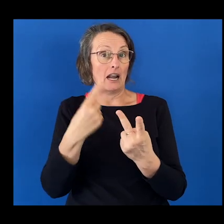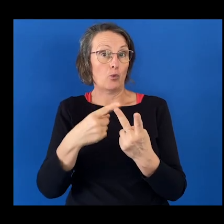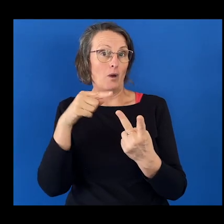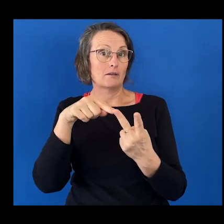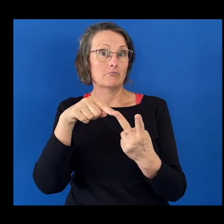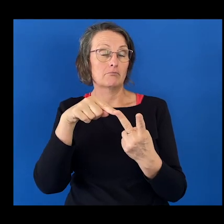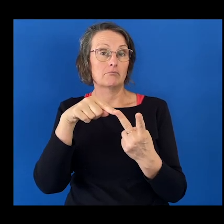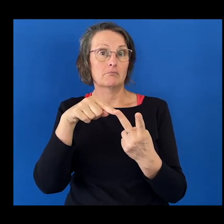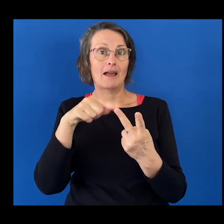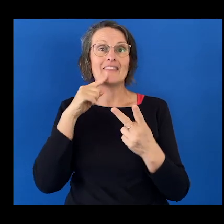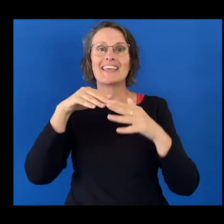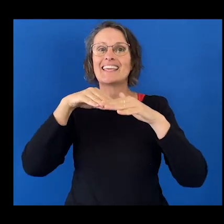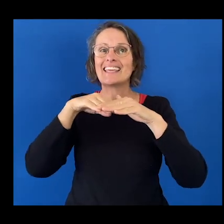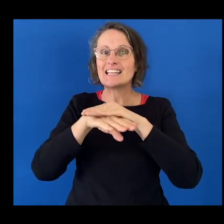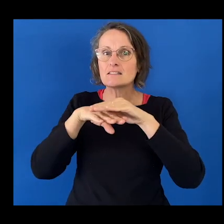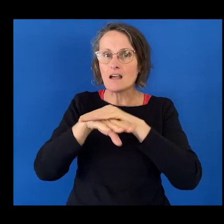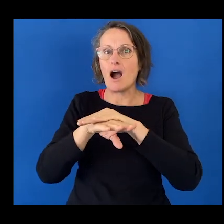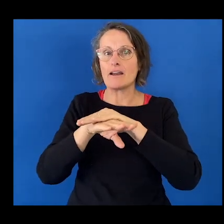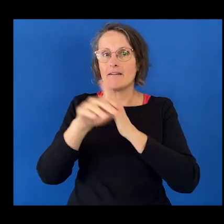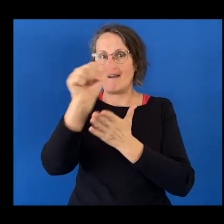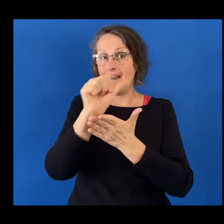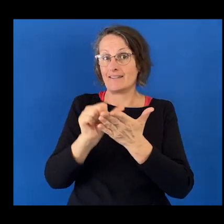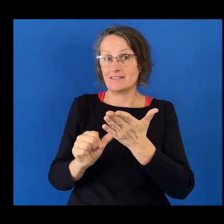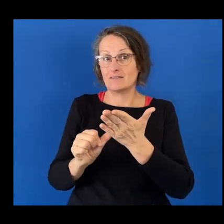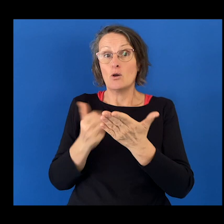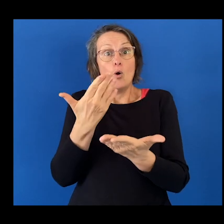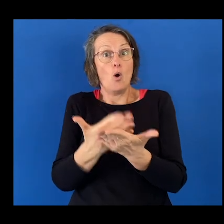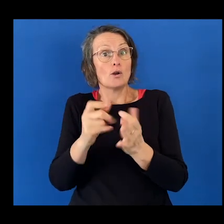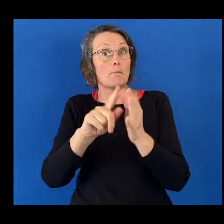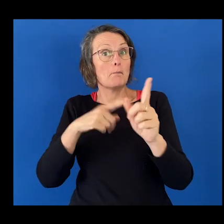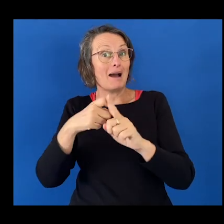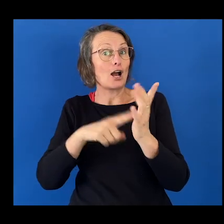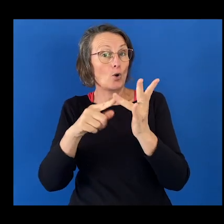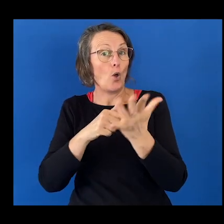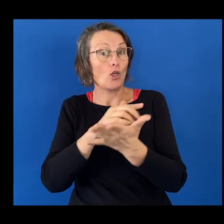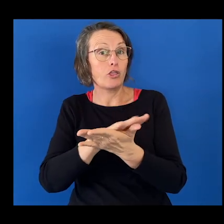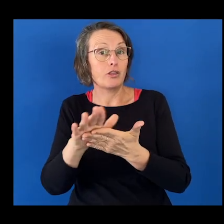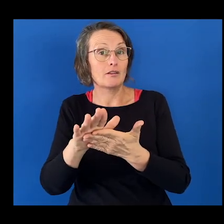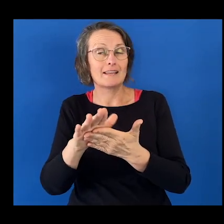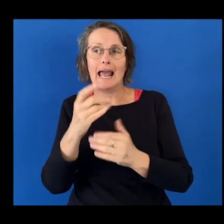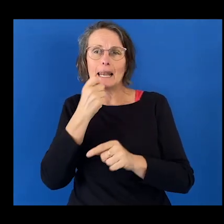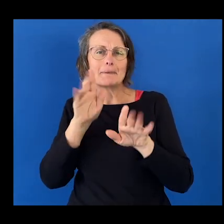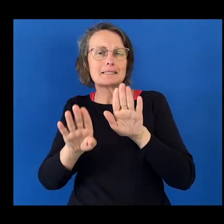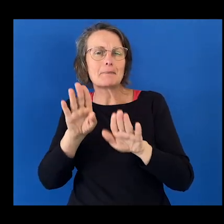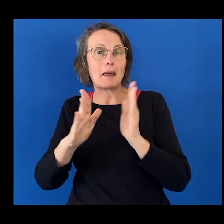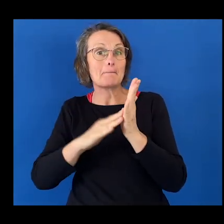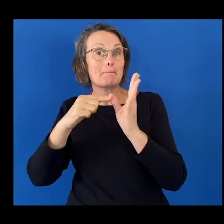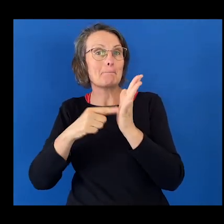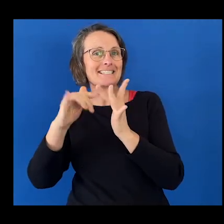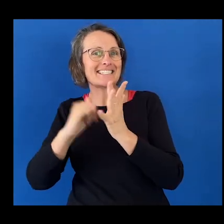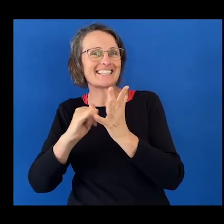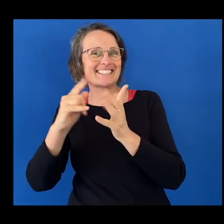and these are interiors on bark cloth, like Matisse might